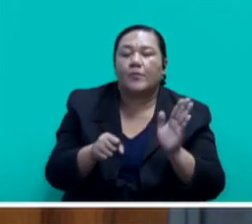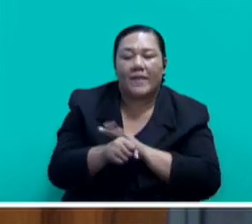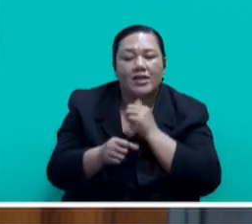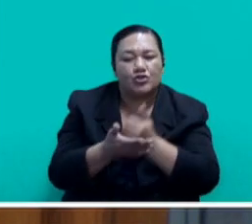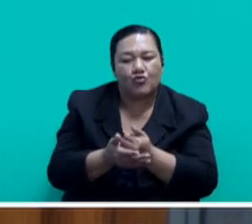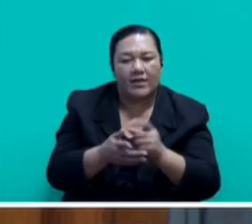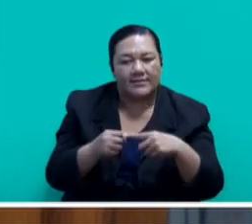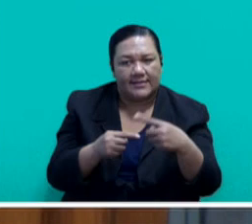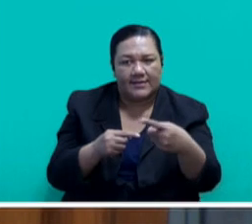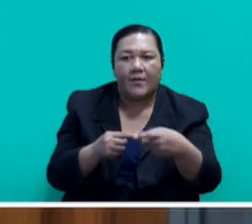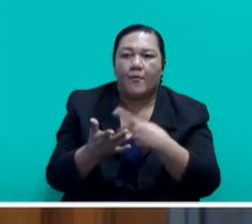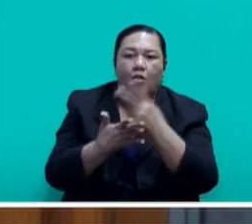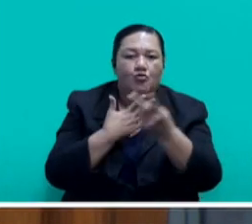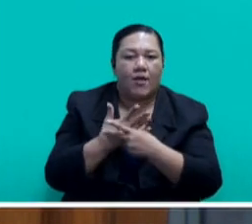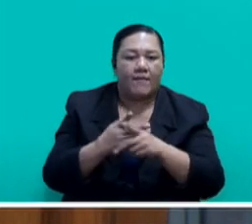to ensure